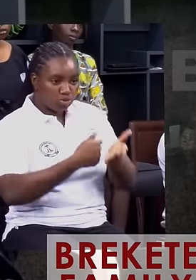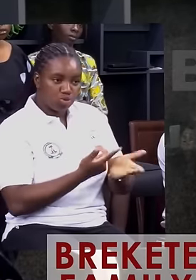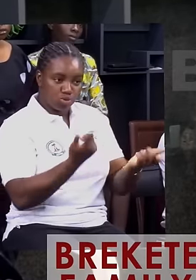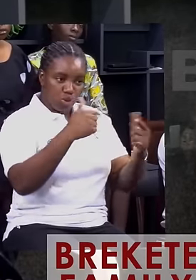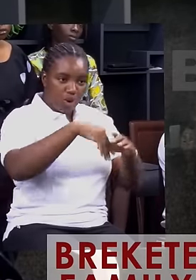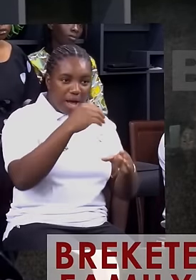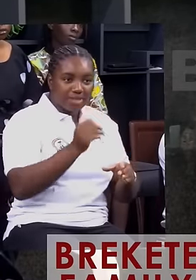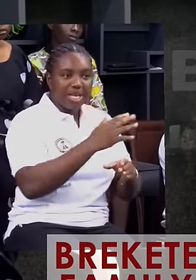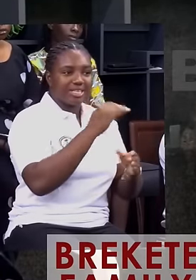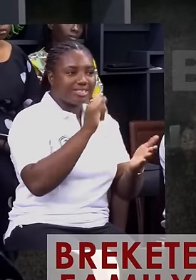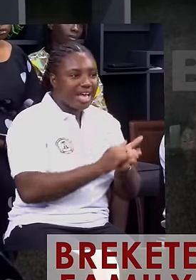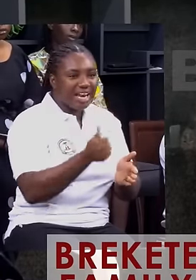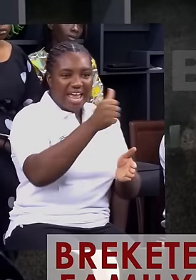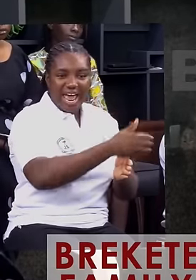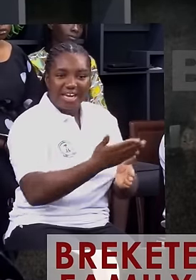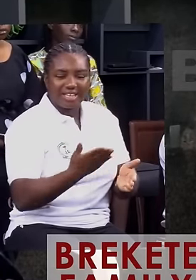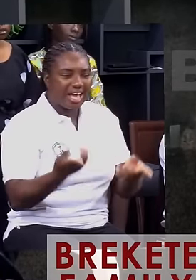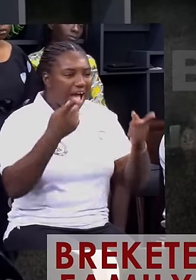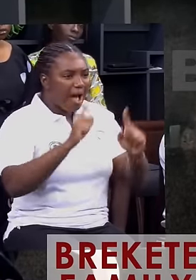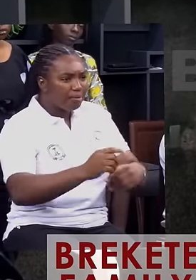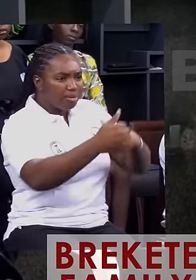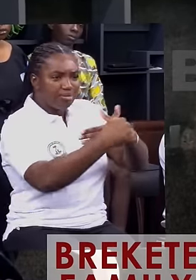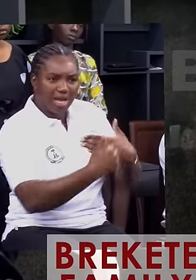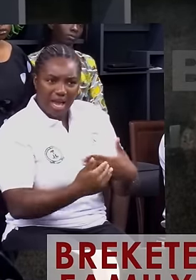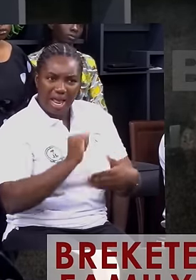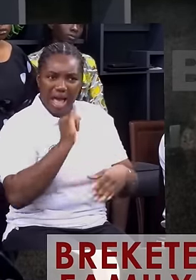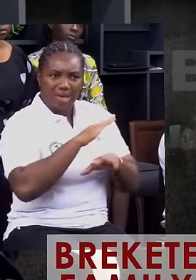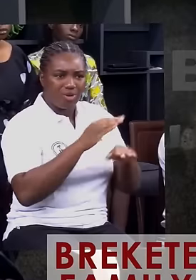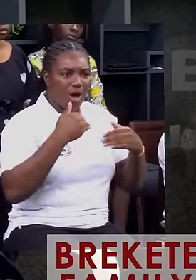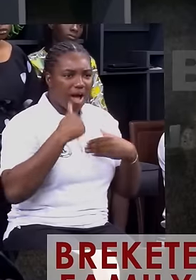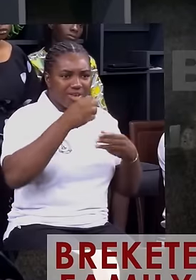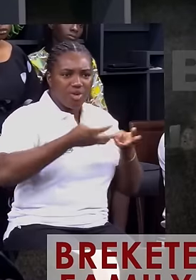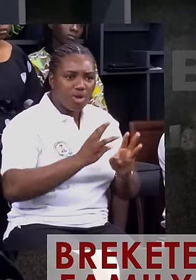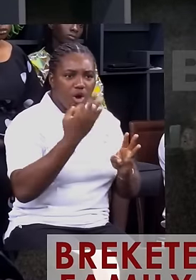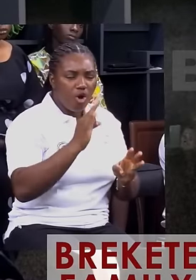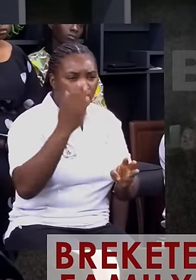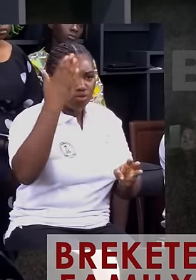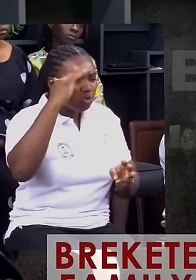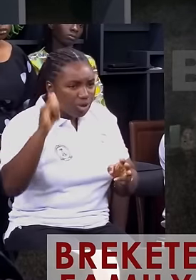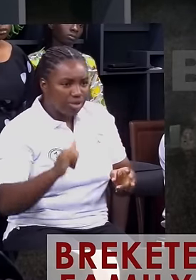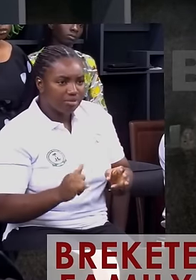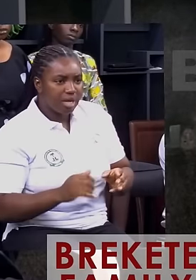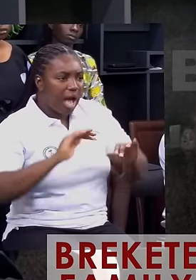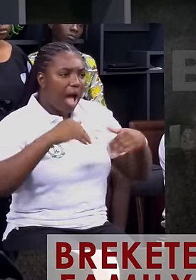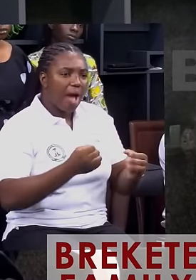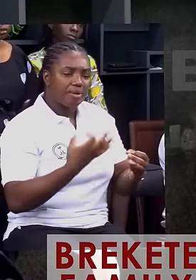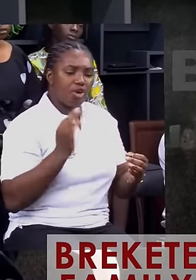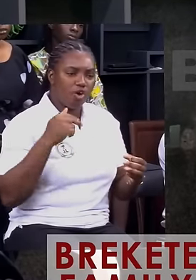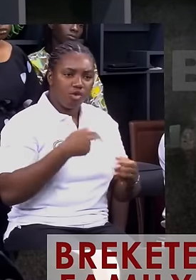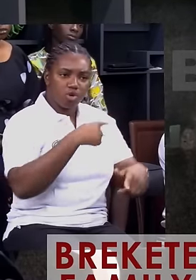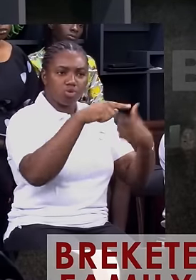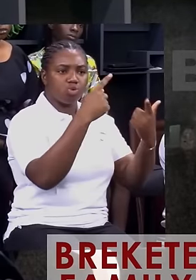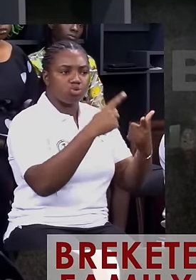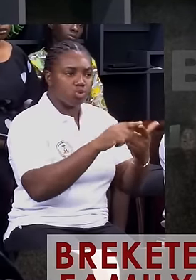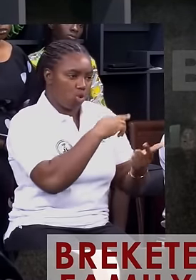business. Because I don't have a way of knowing. How many of us, when we go to hospital, we give the hospital